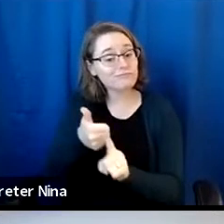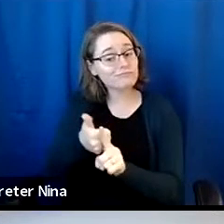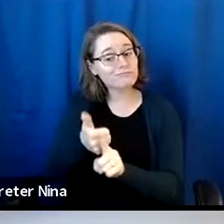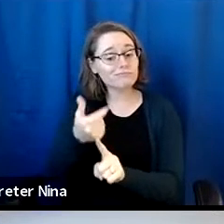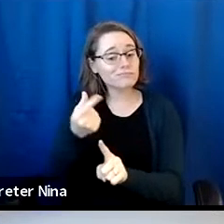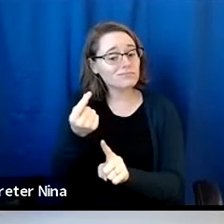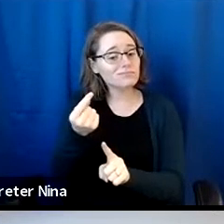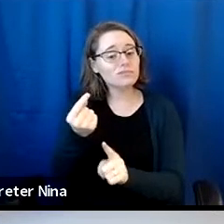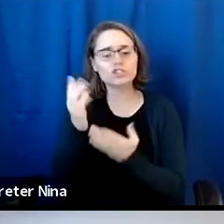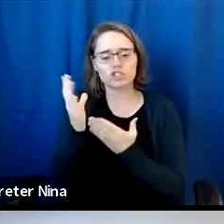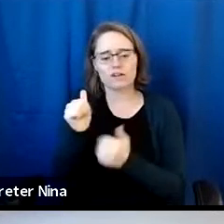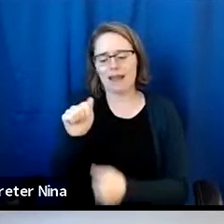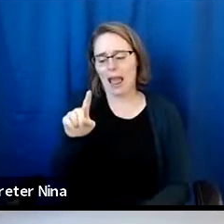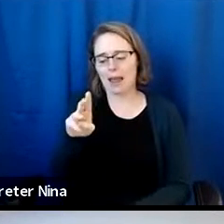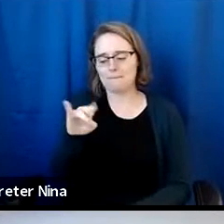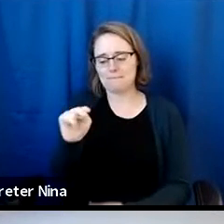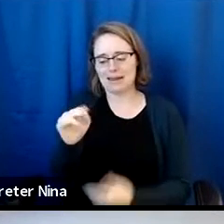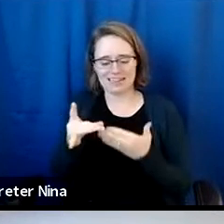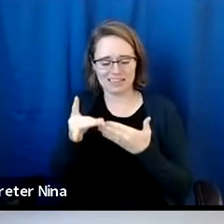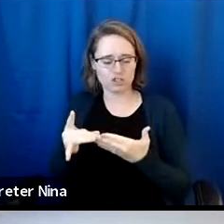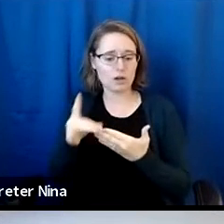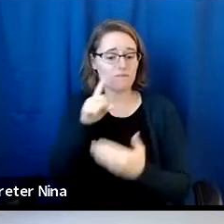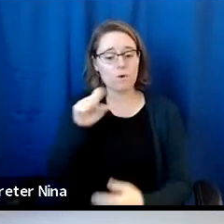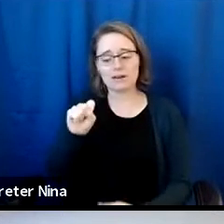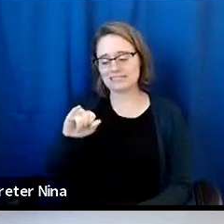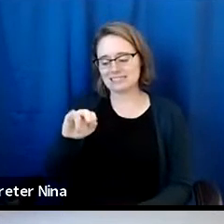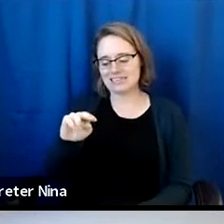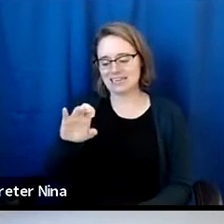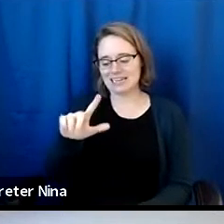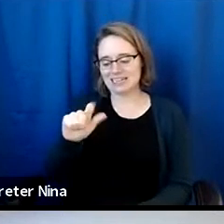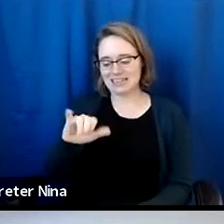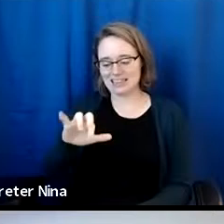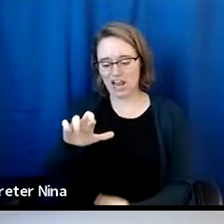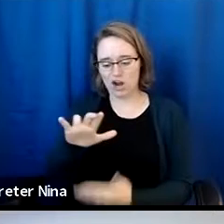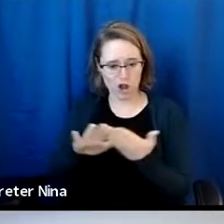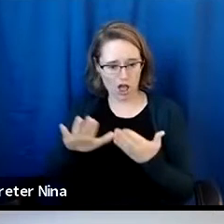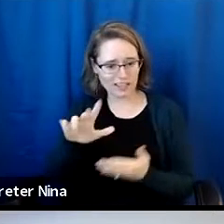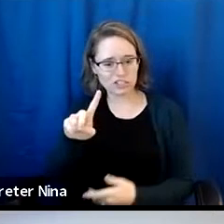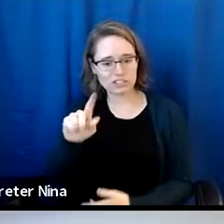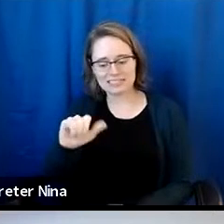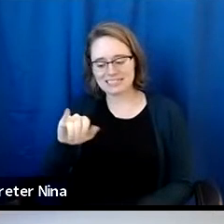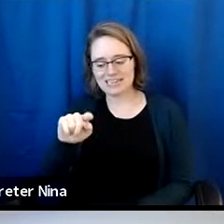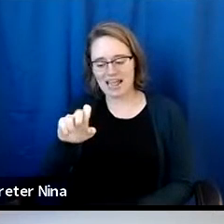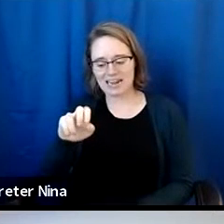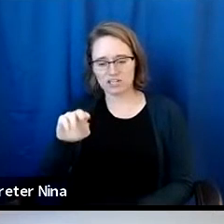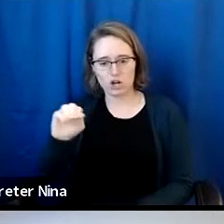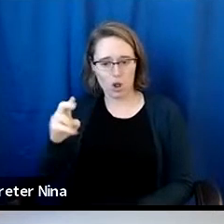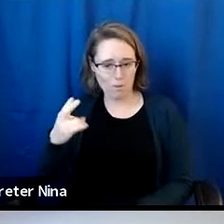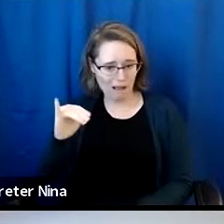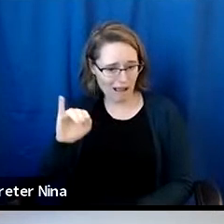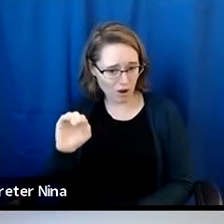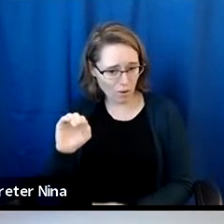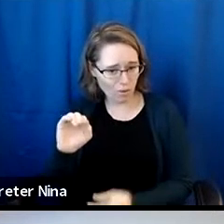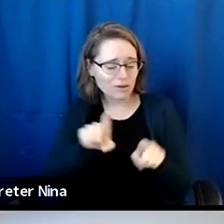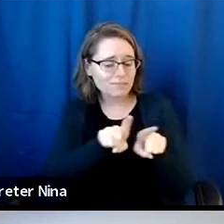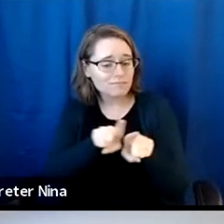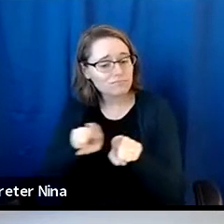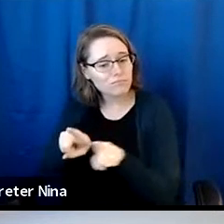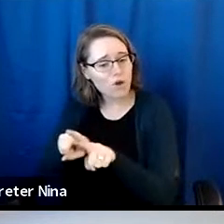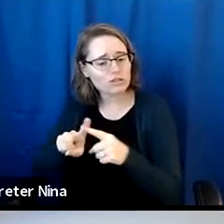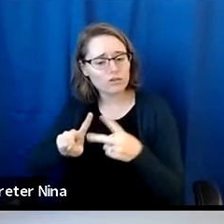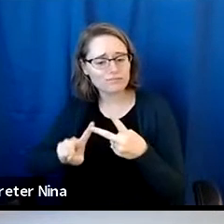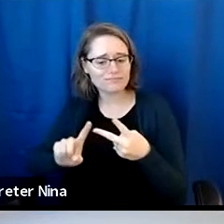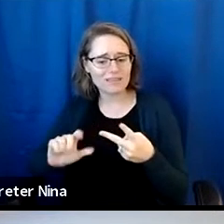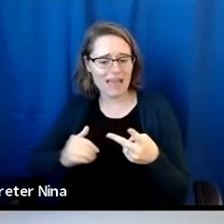served in administrative leadership roles at Sinclair College in Dayton, Ohio. and also in